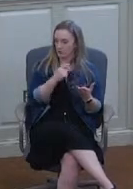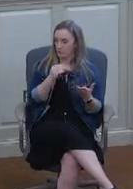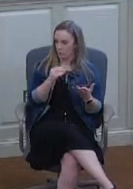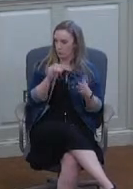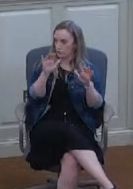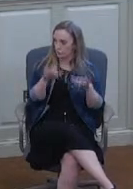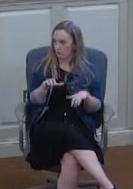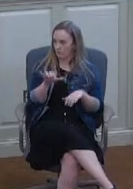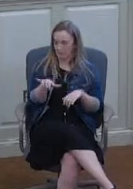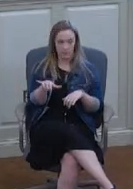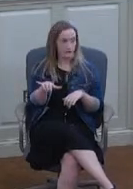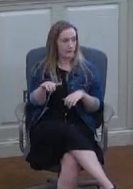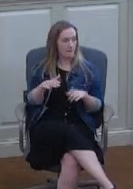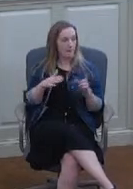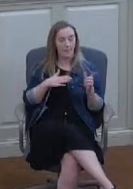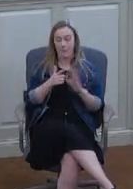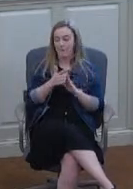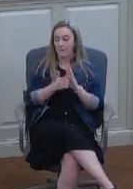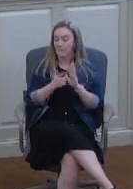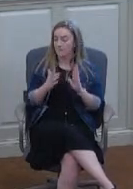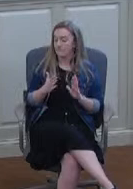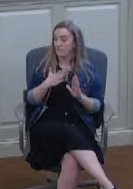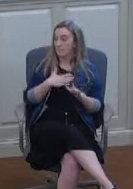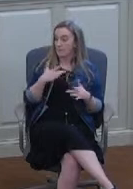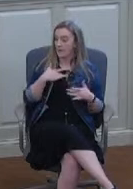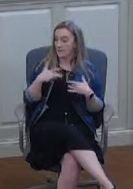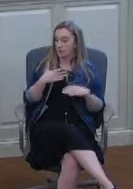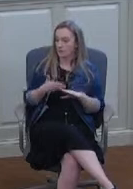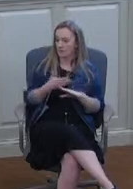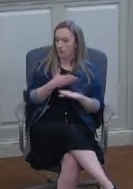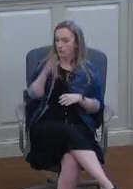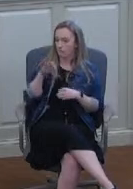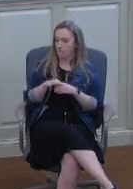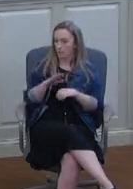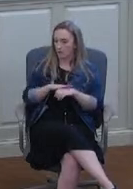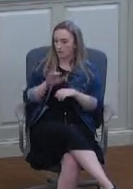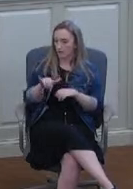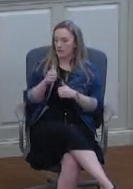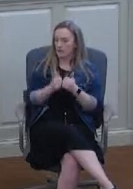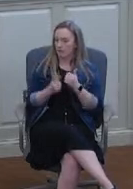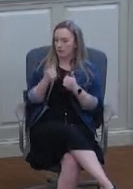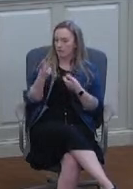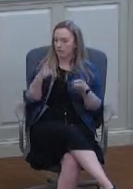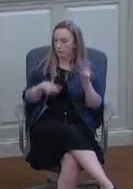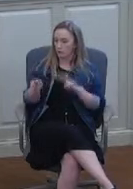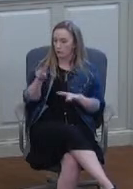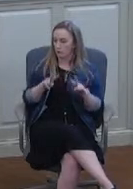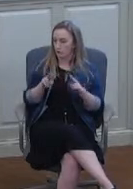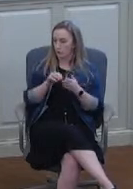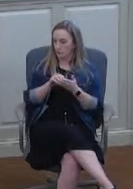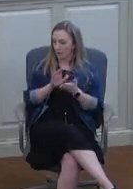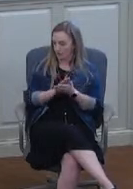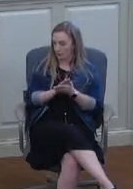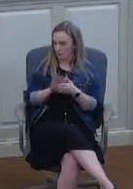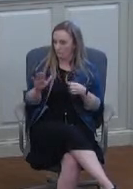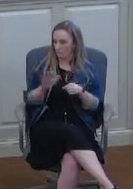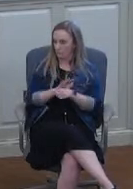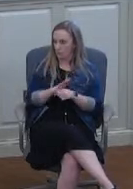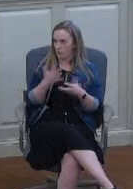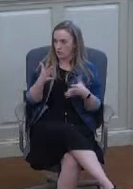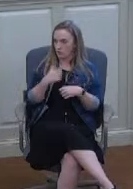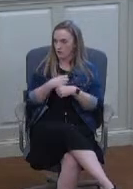What- My affirming. concern was just that before you all voted on that everyone had reviewed the record in full. So Yes, I didn't sir. want you Yes.